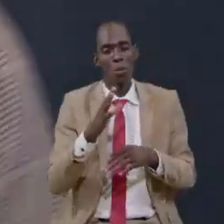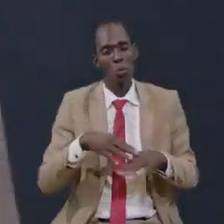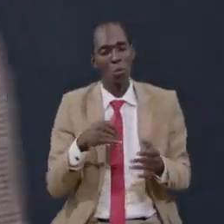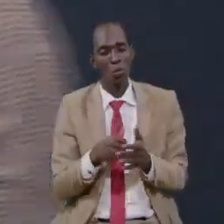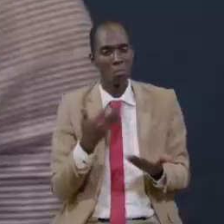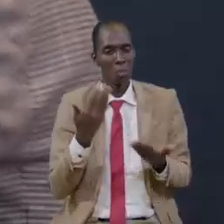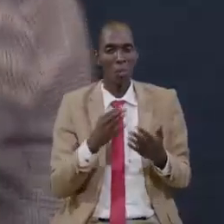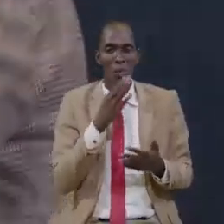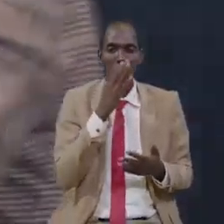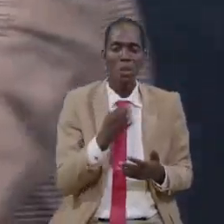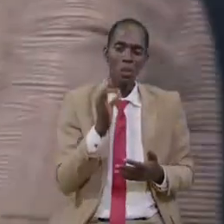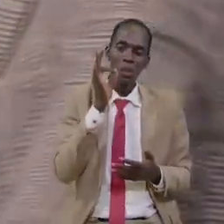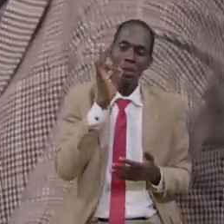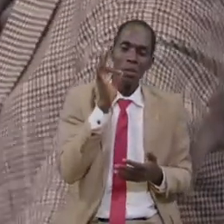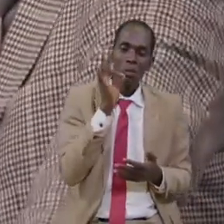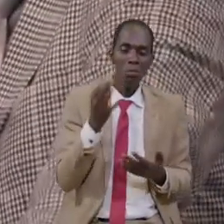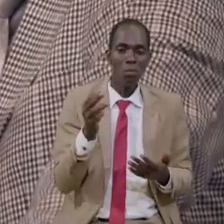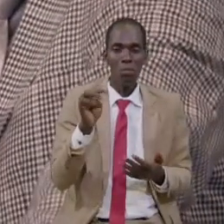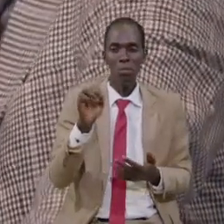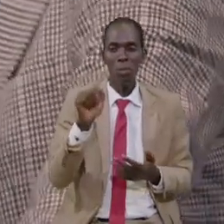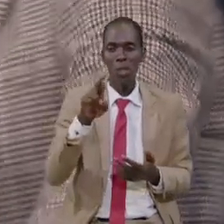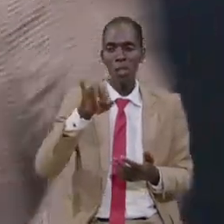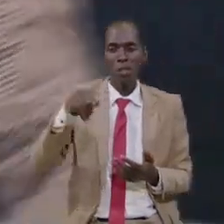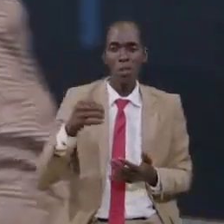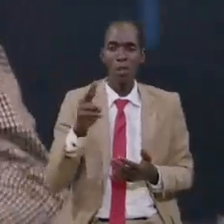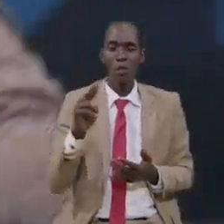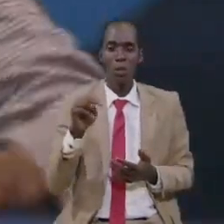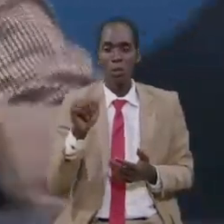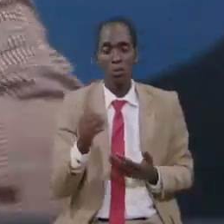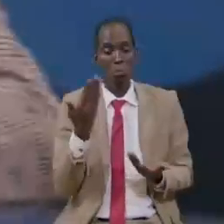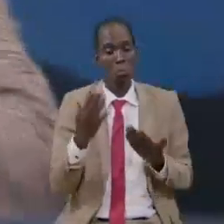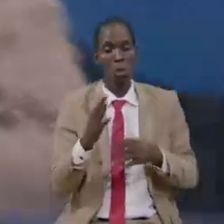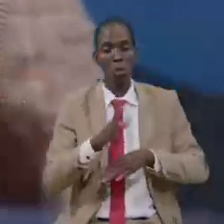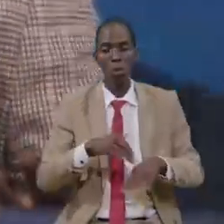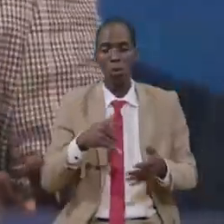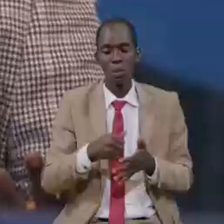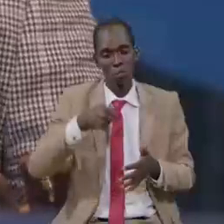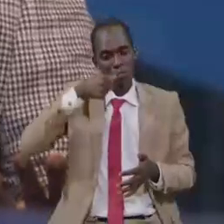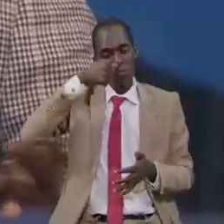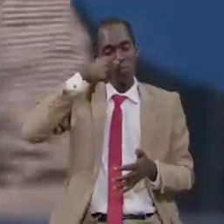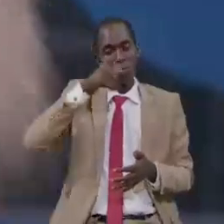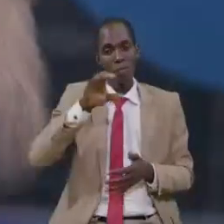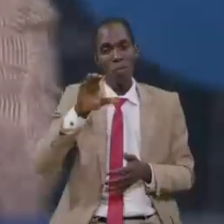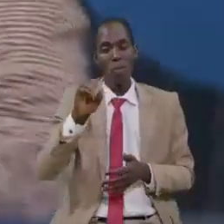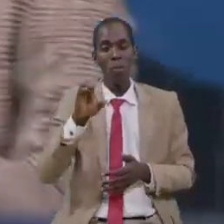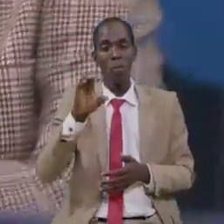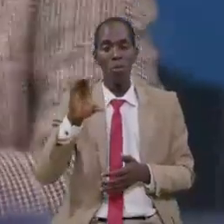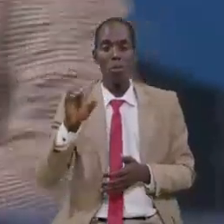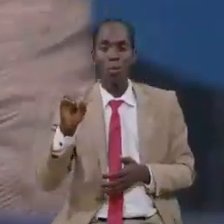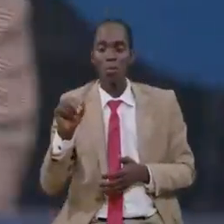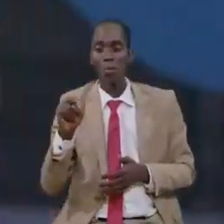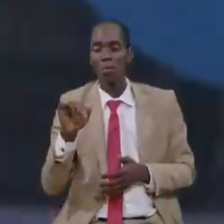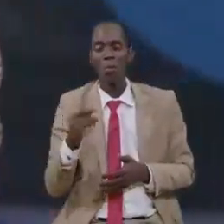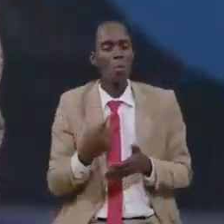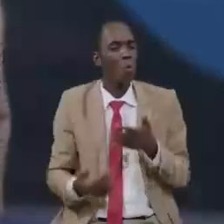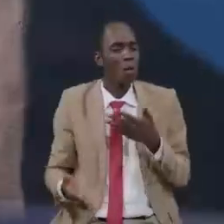Whatever you call it, you can call it cocaine. Whatever you call it, you can call it snuff. Whatever you